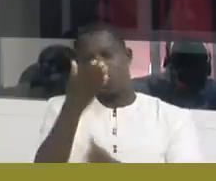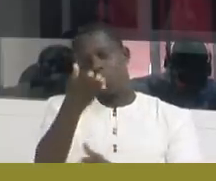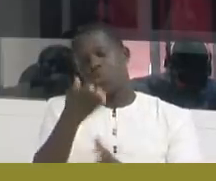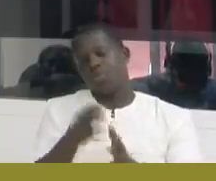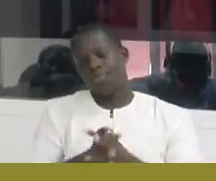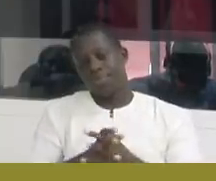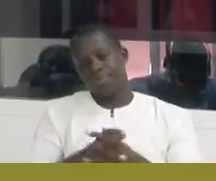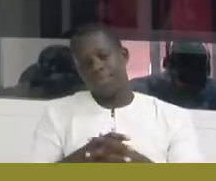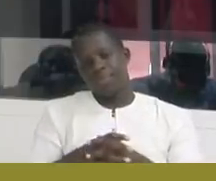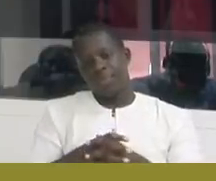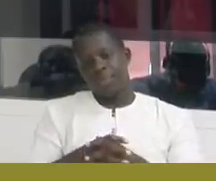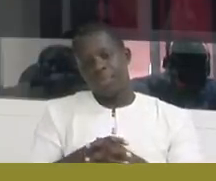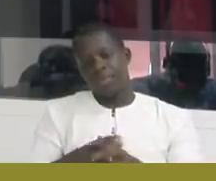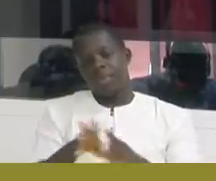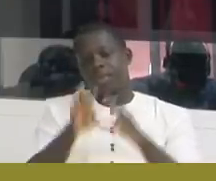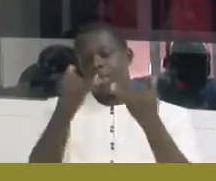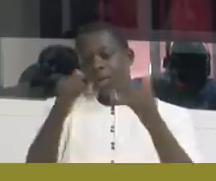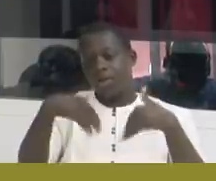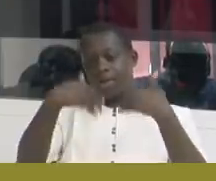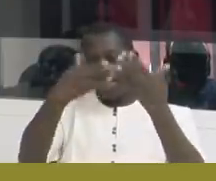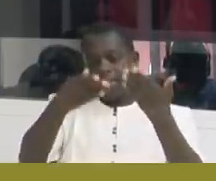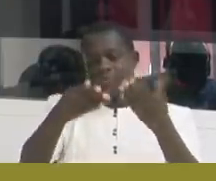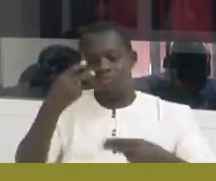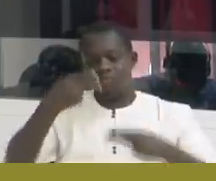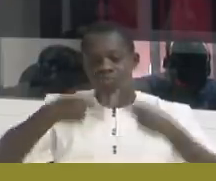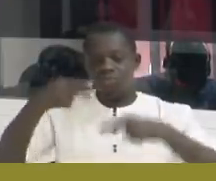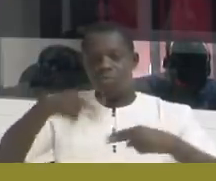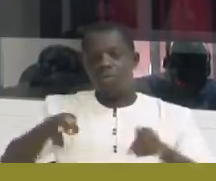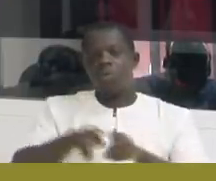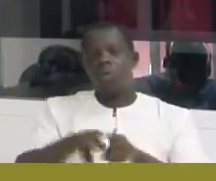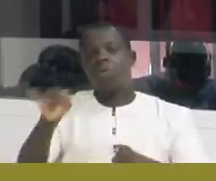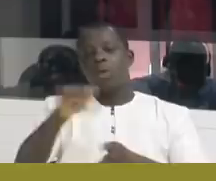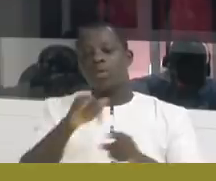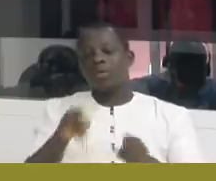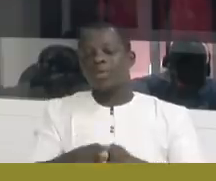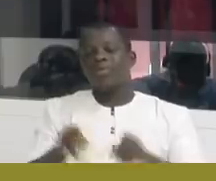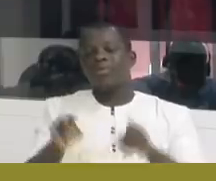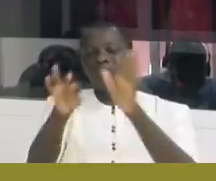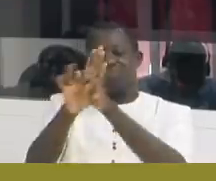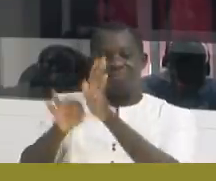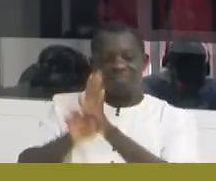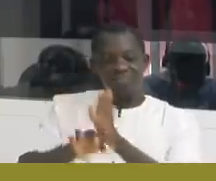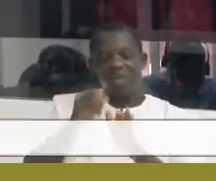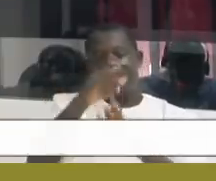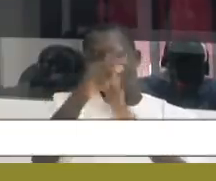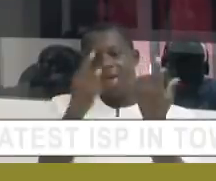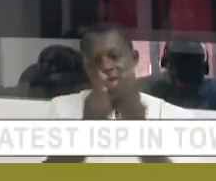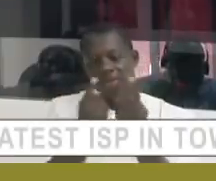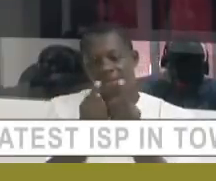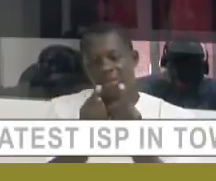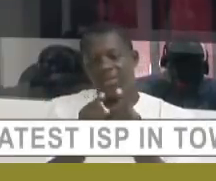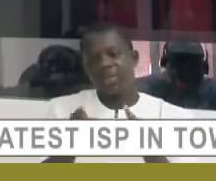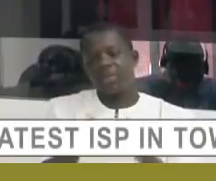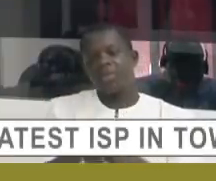and they give this story, which is consistent in every material particular,